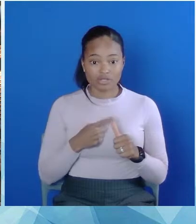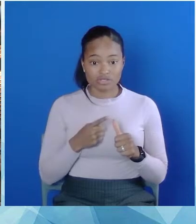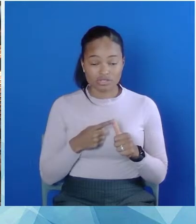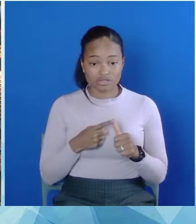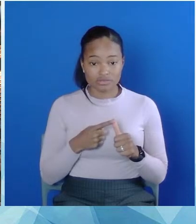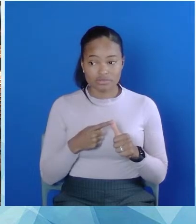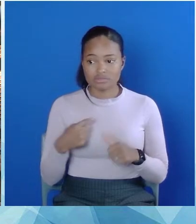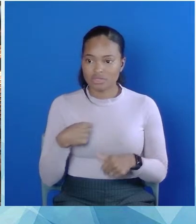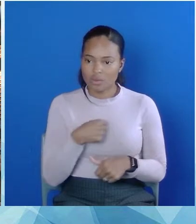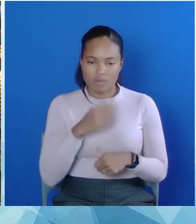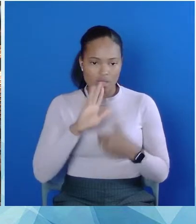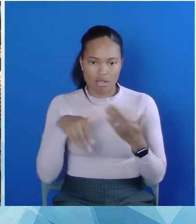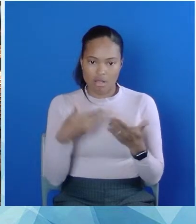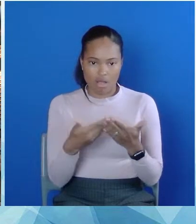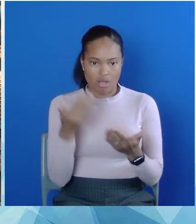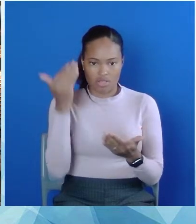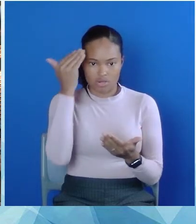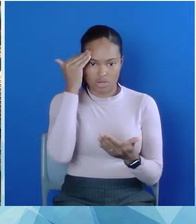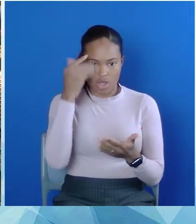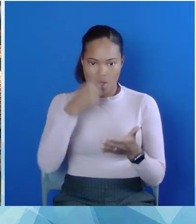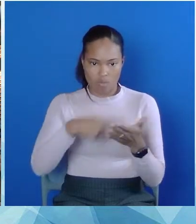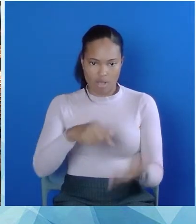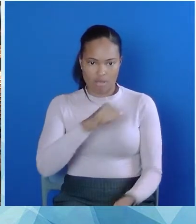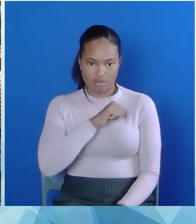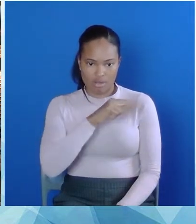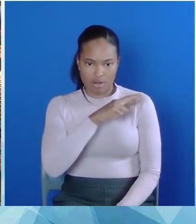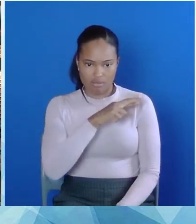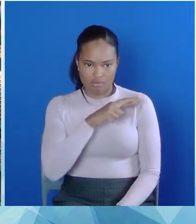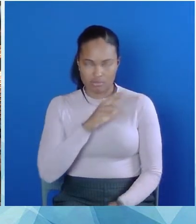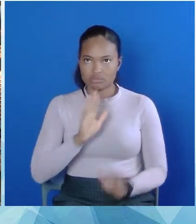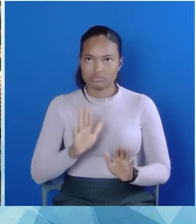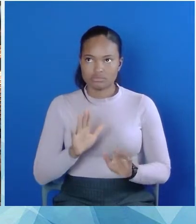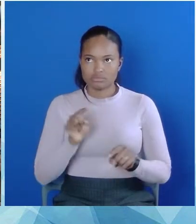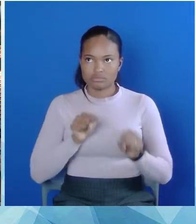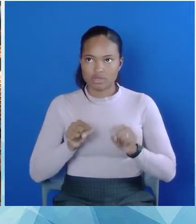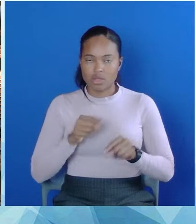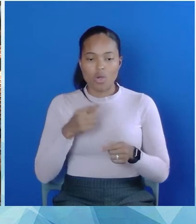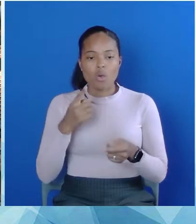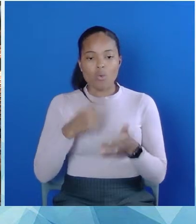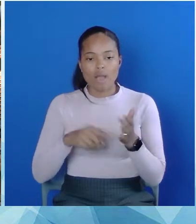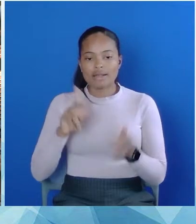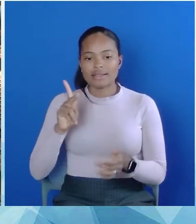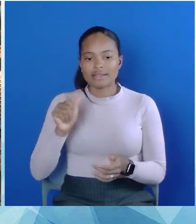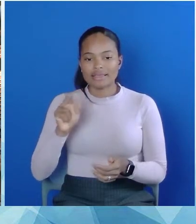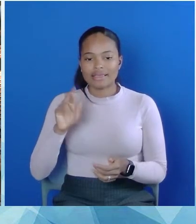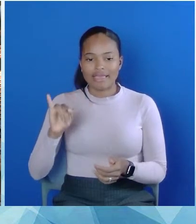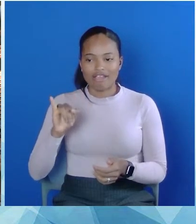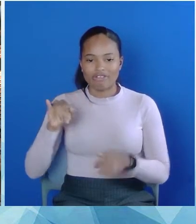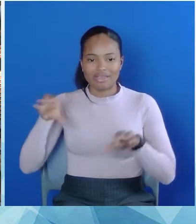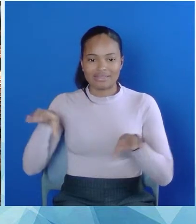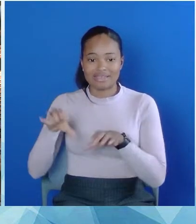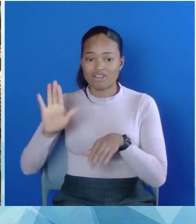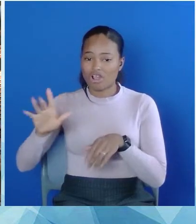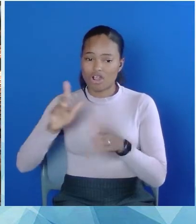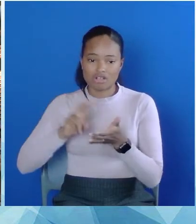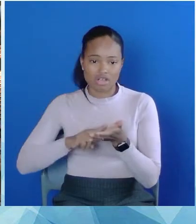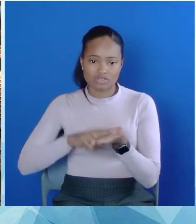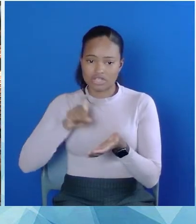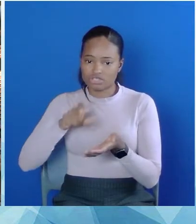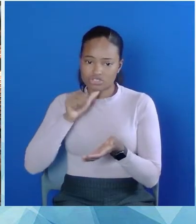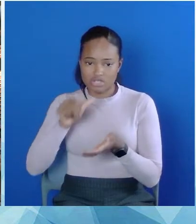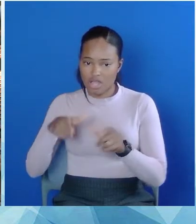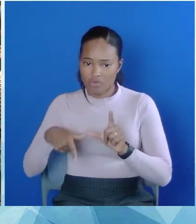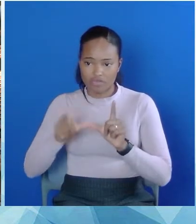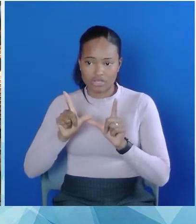we all know what Annette Reichman did, what Carrie Gamar did, and her contract should not be renewed. She should not be in